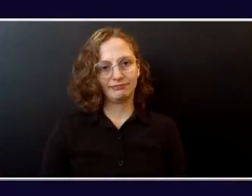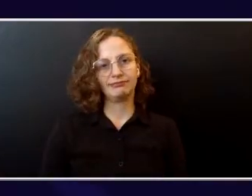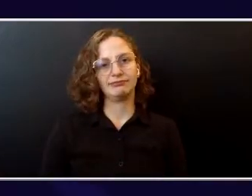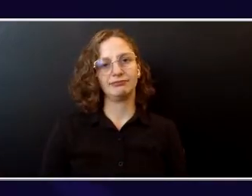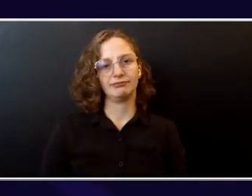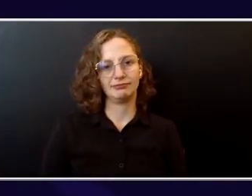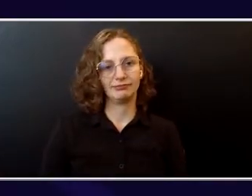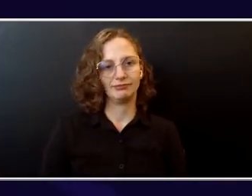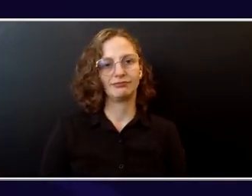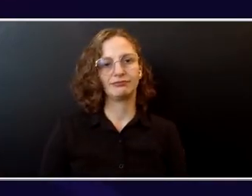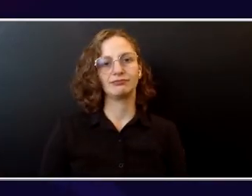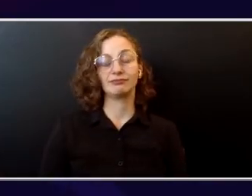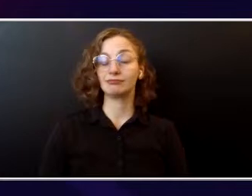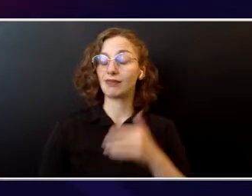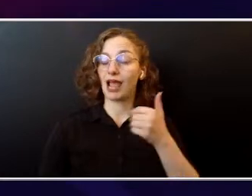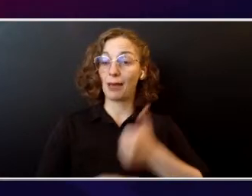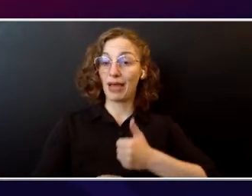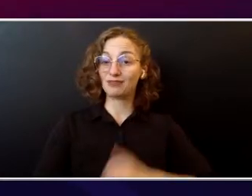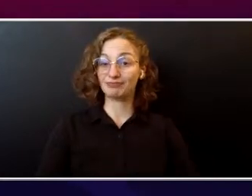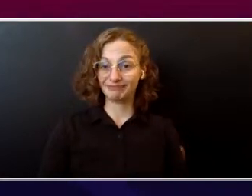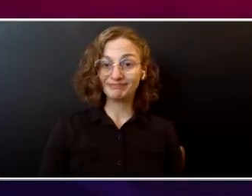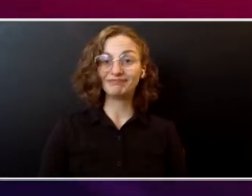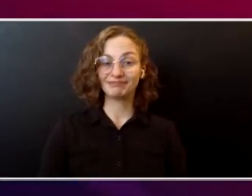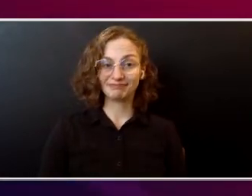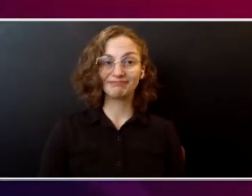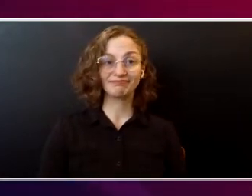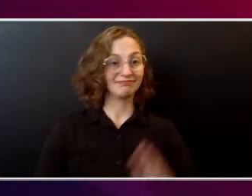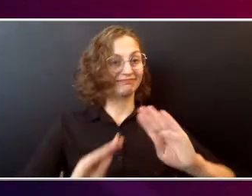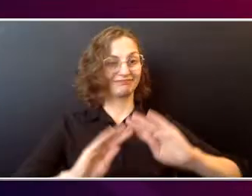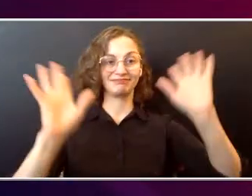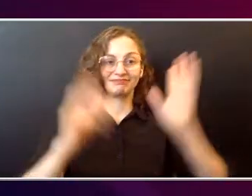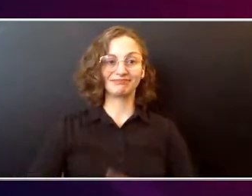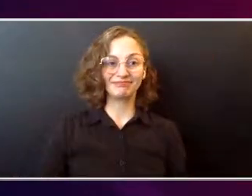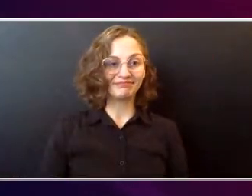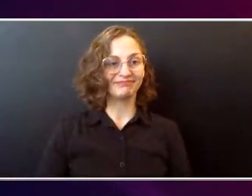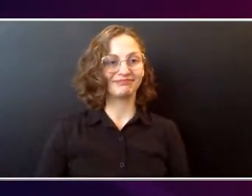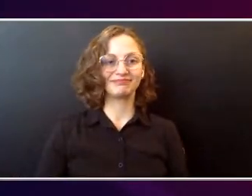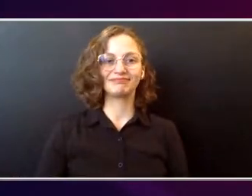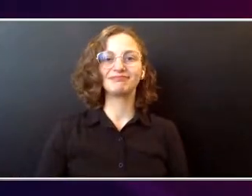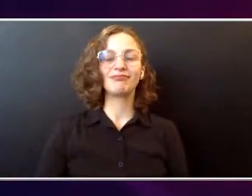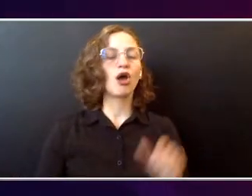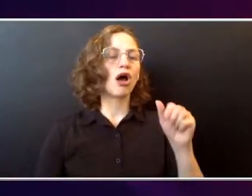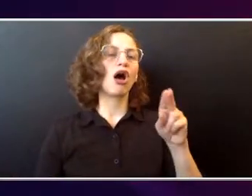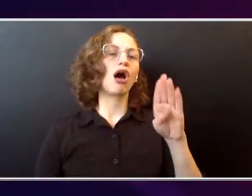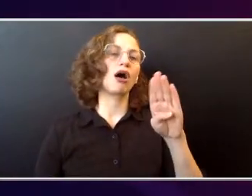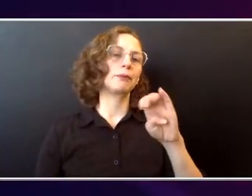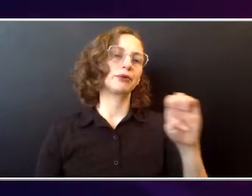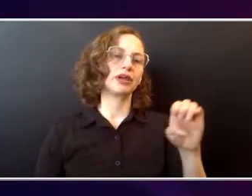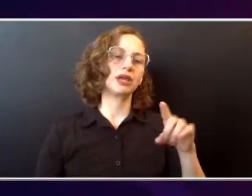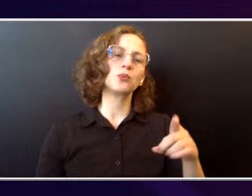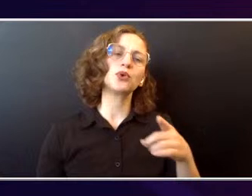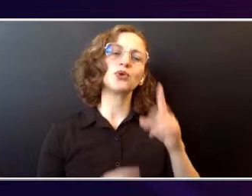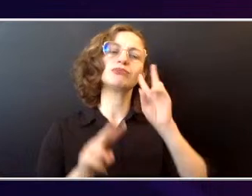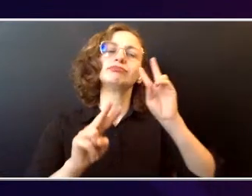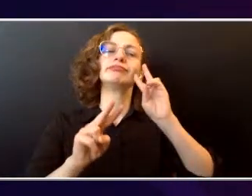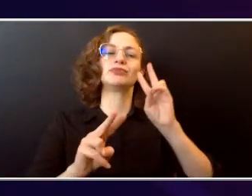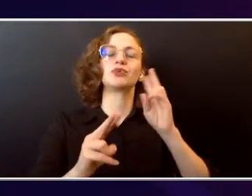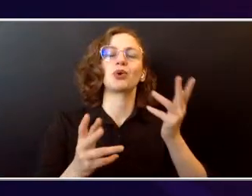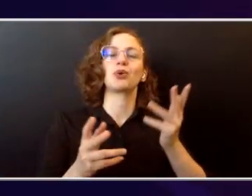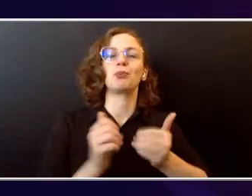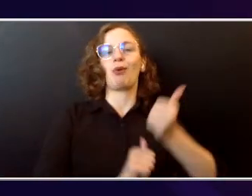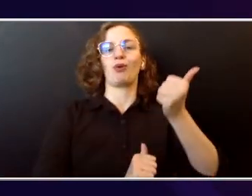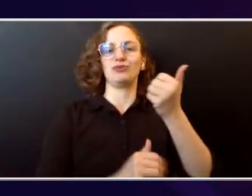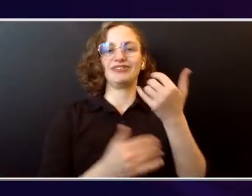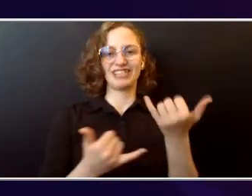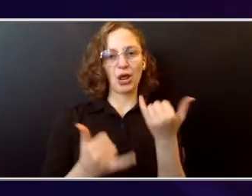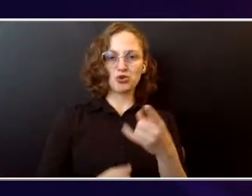Amen. It doesn't get any more clear than that. And Aubrey, what are you looking forward to most now that you're feeling better and